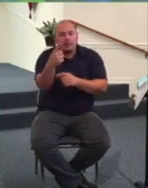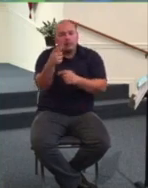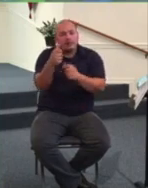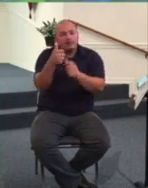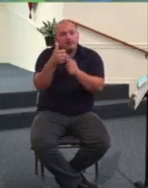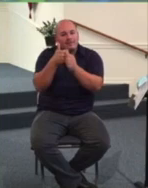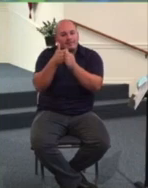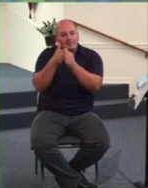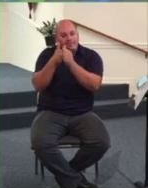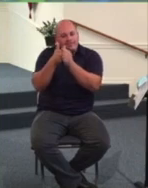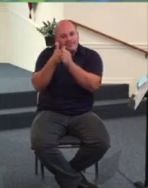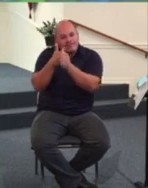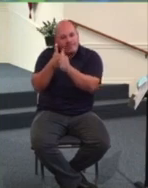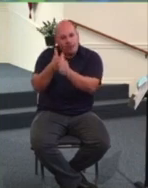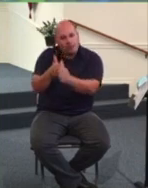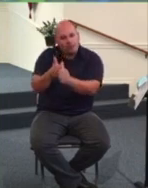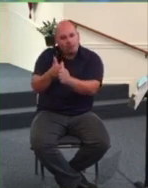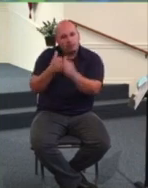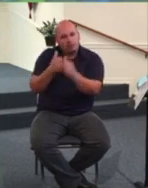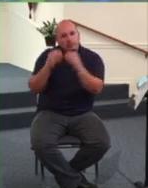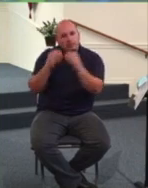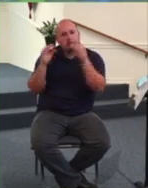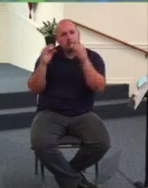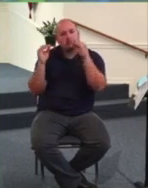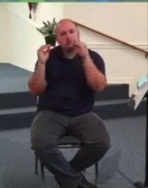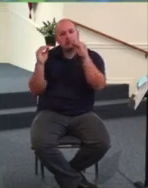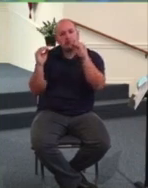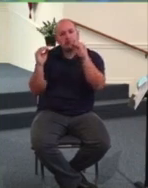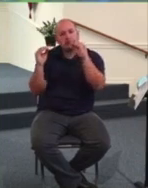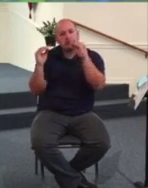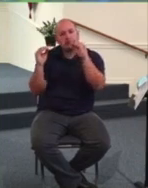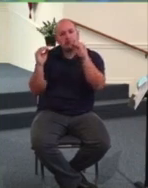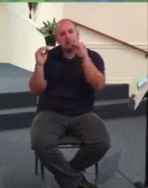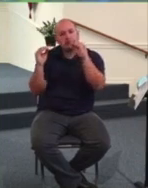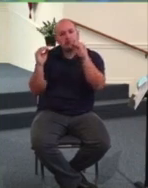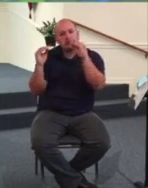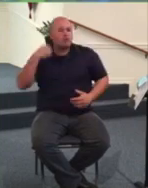And you only benefit from his teaching if you obey it.